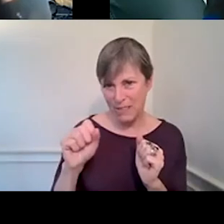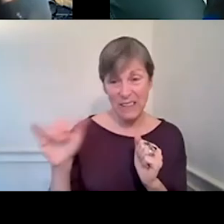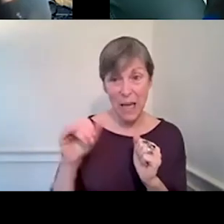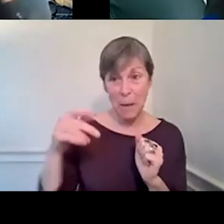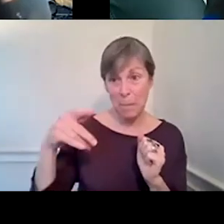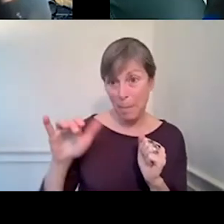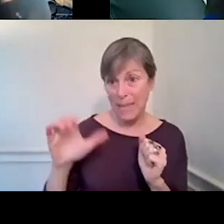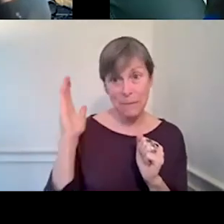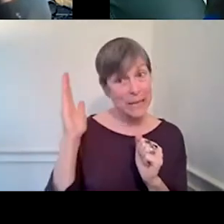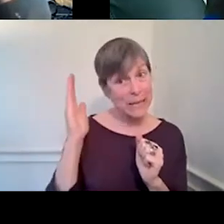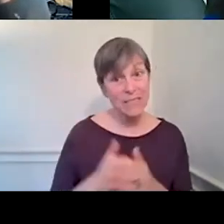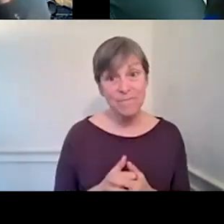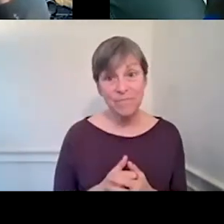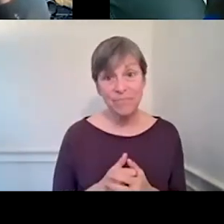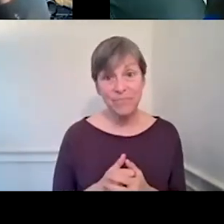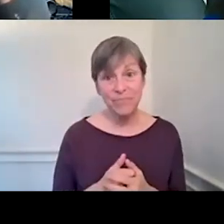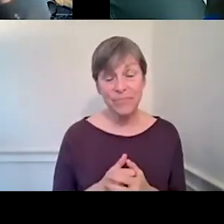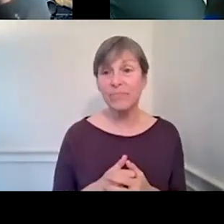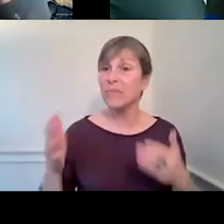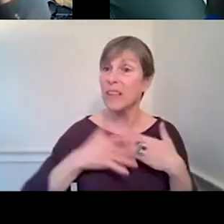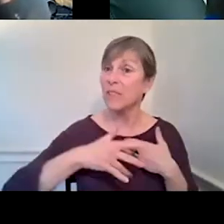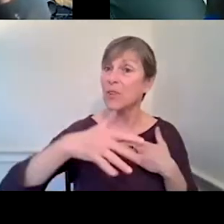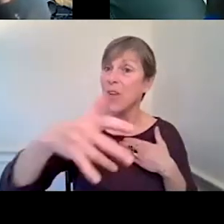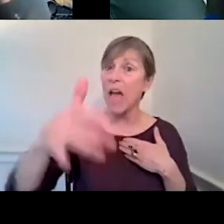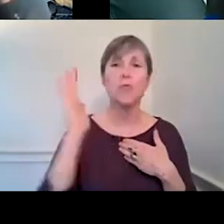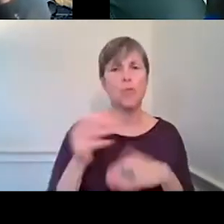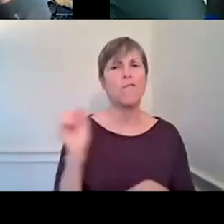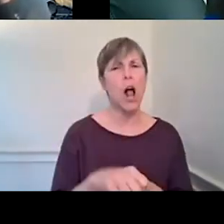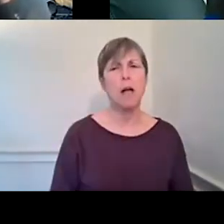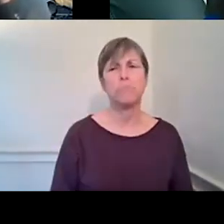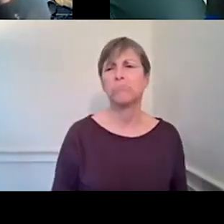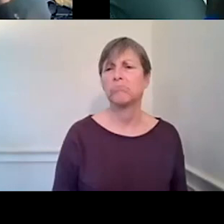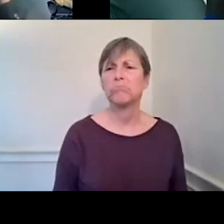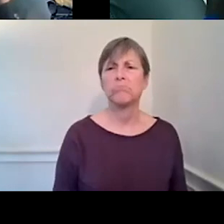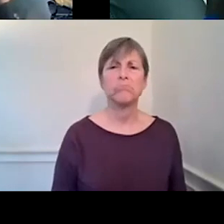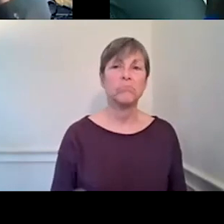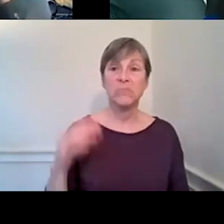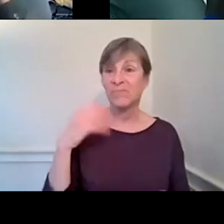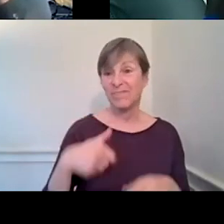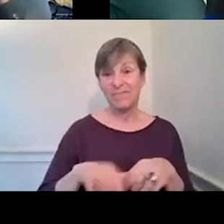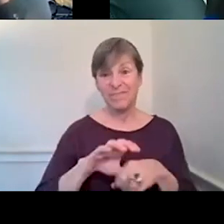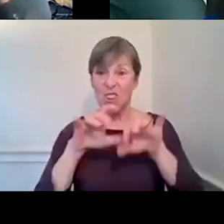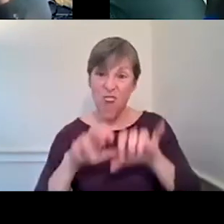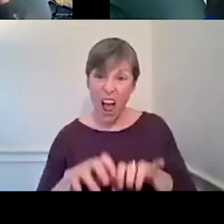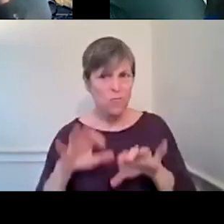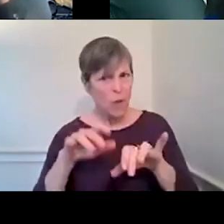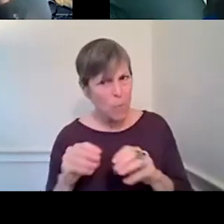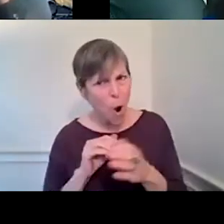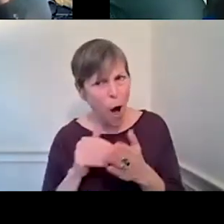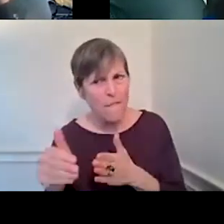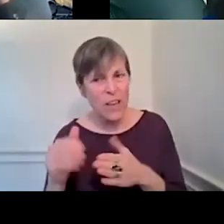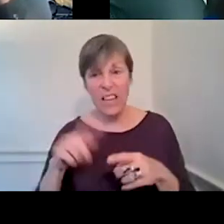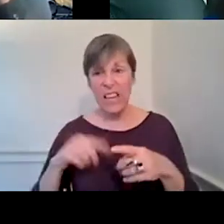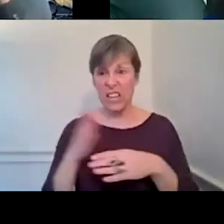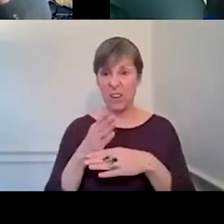probably. And after that, you overcome it. You can write, you just write more often. I couldn't do my intermediate accounting.